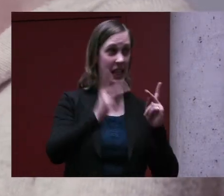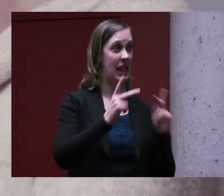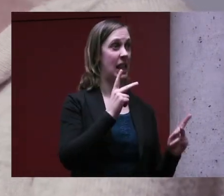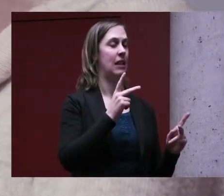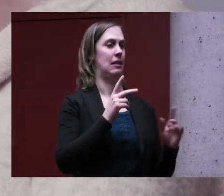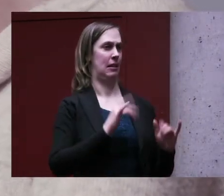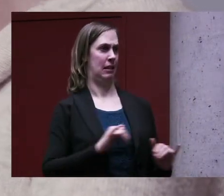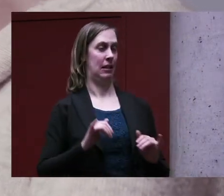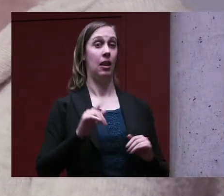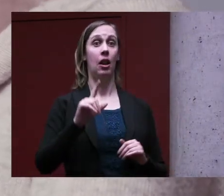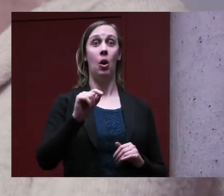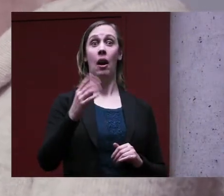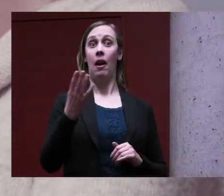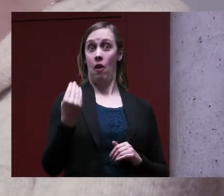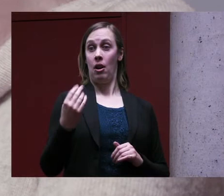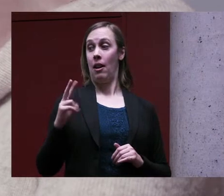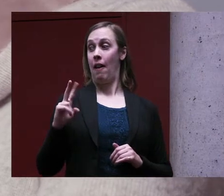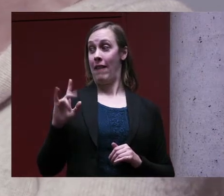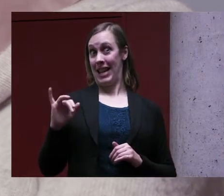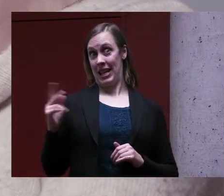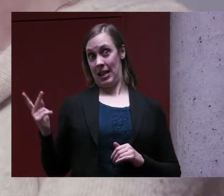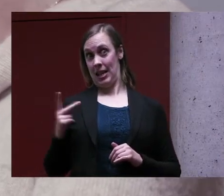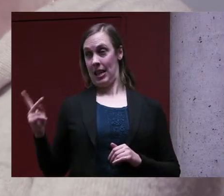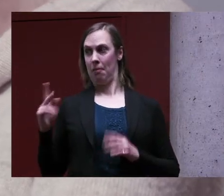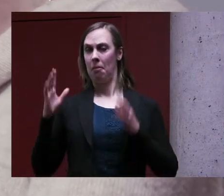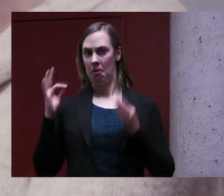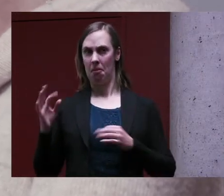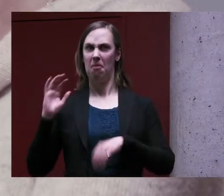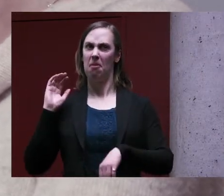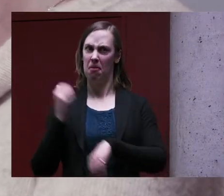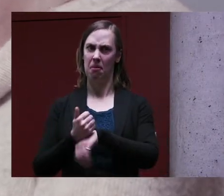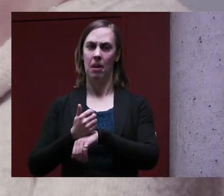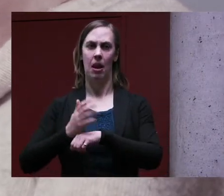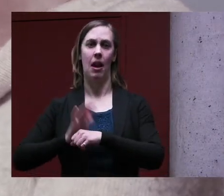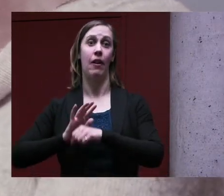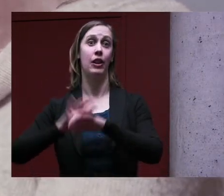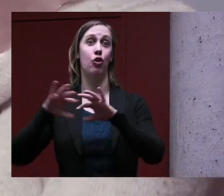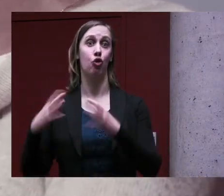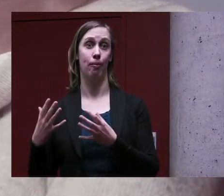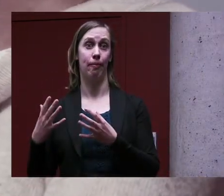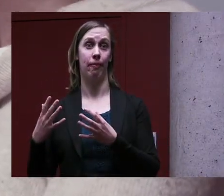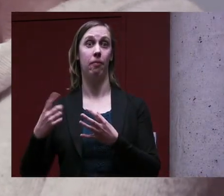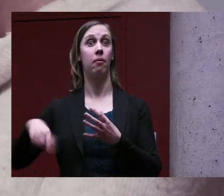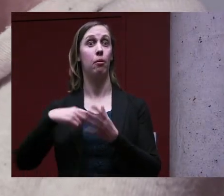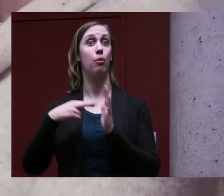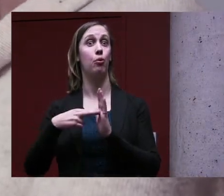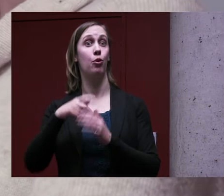Vicki and I started an advocacy group representing the physically disabled living in long-term